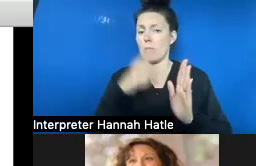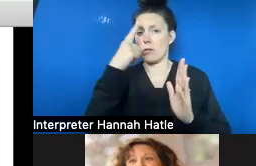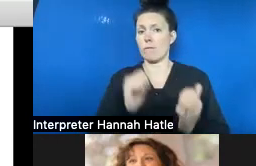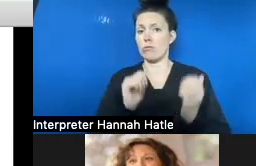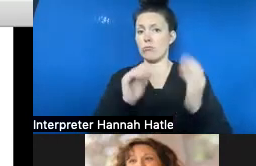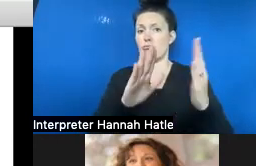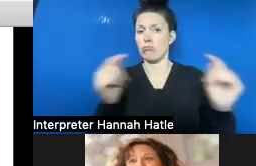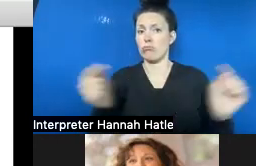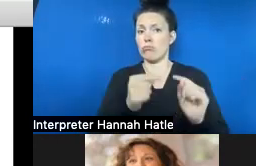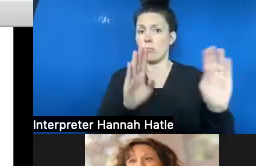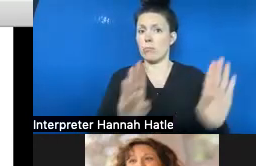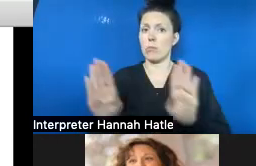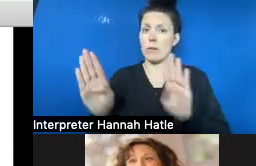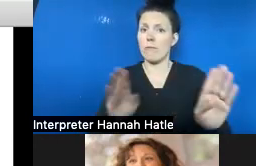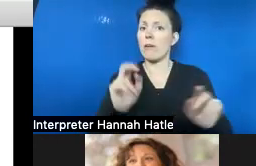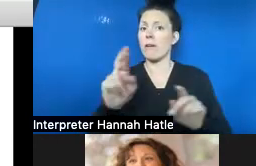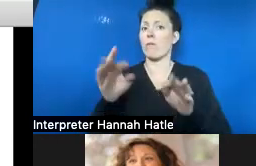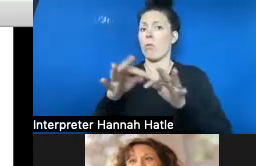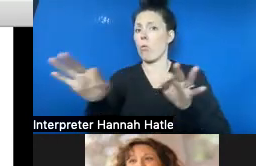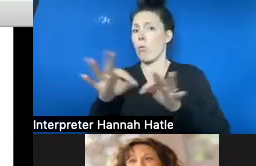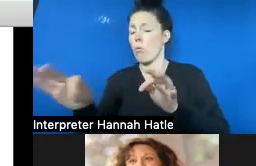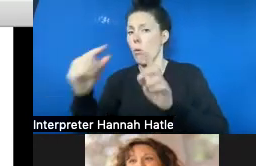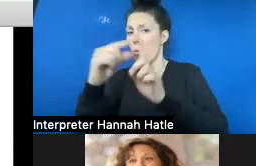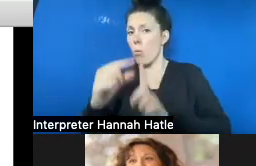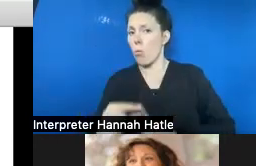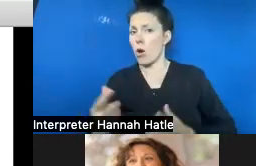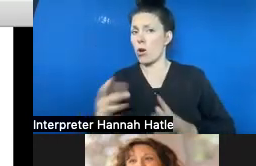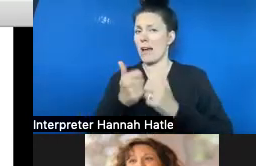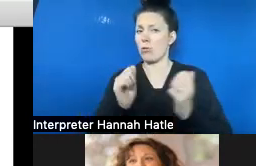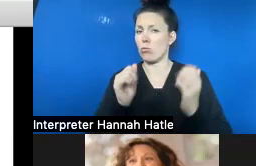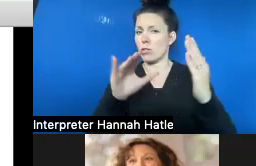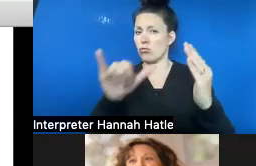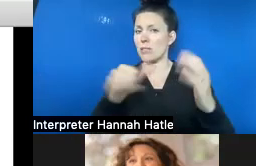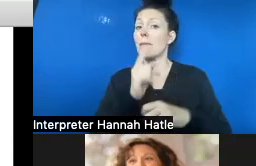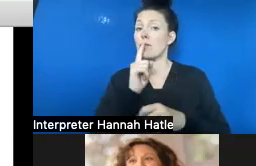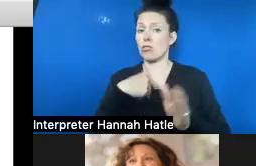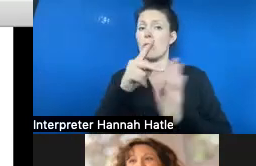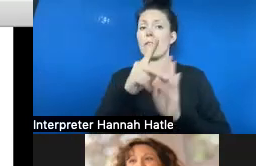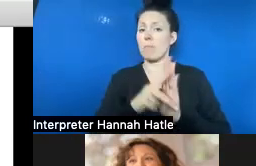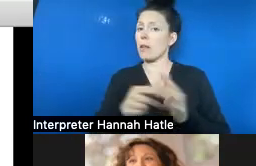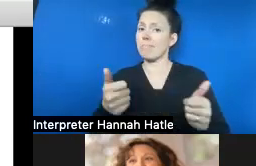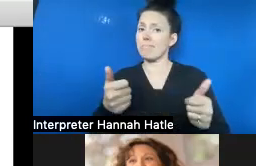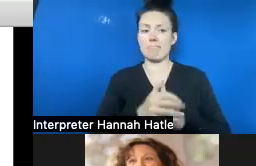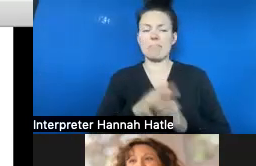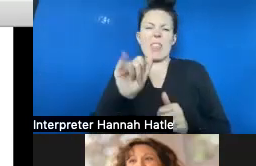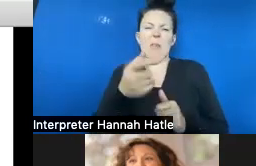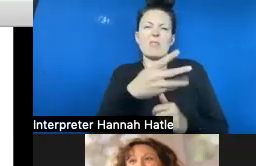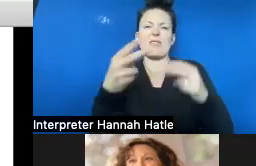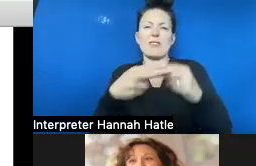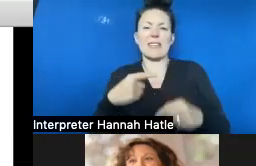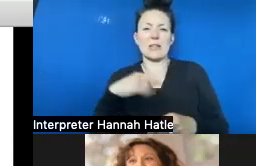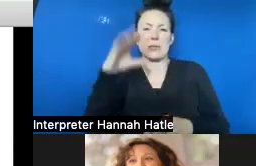harmful behavior or words, right? So yeah, those are a couple slides that we